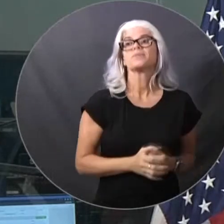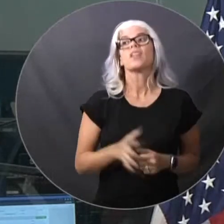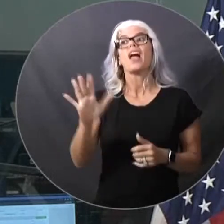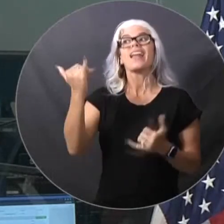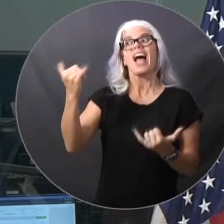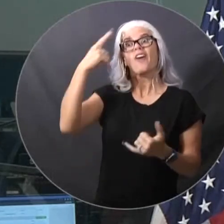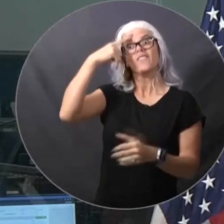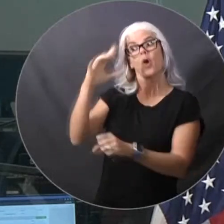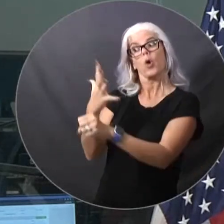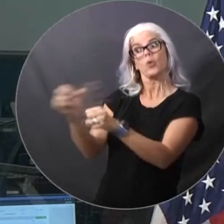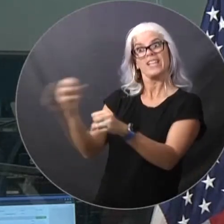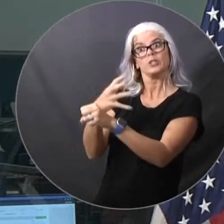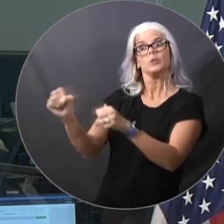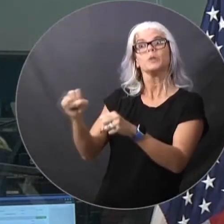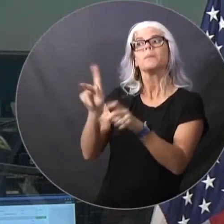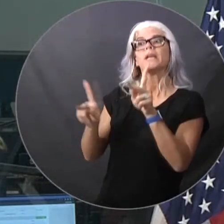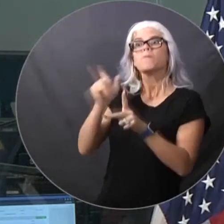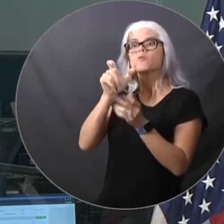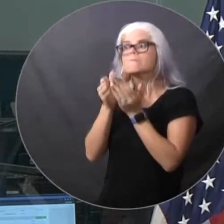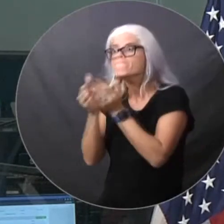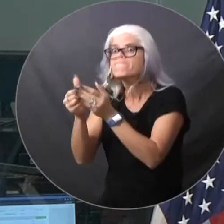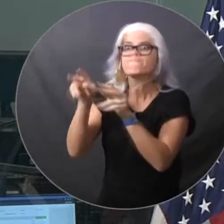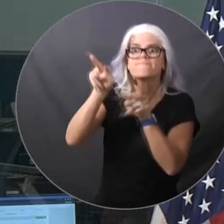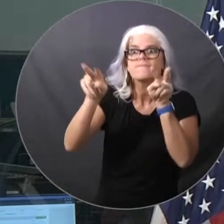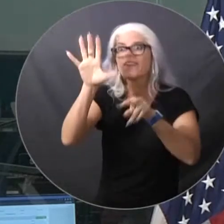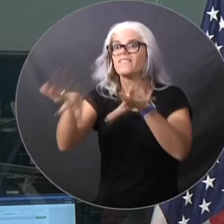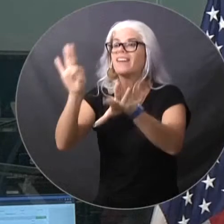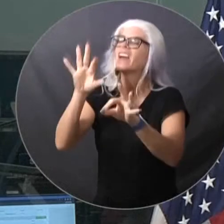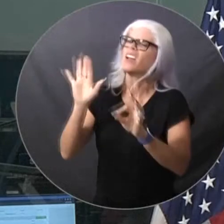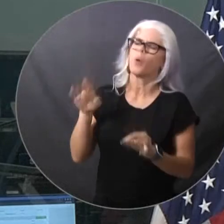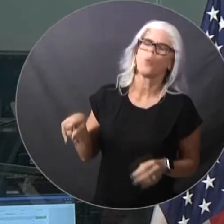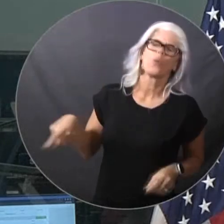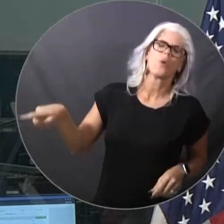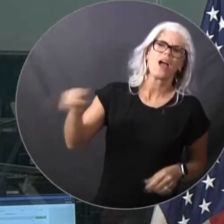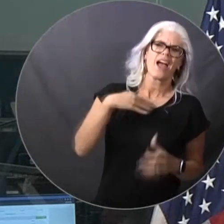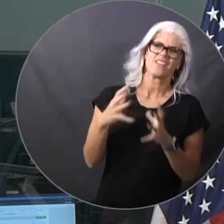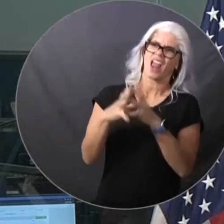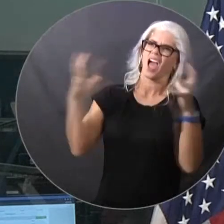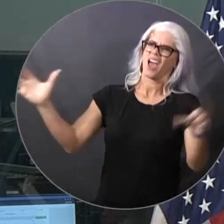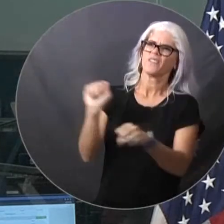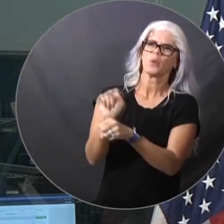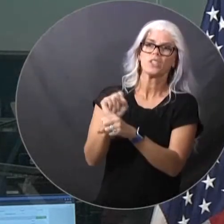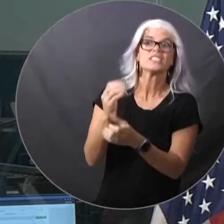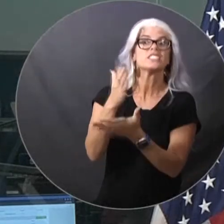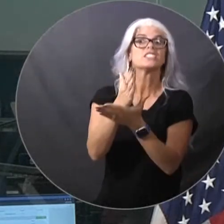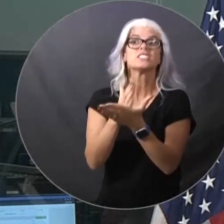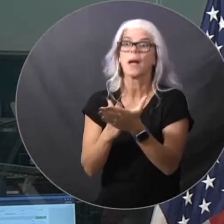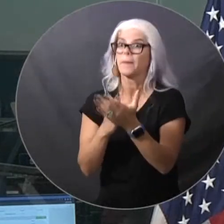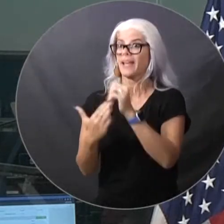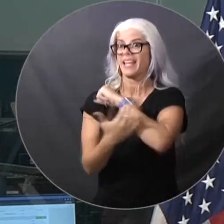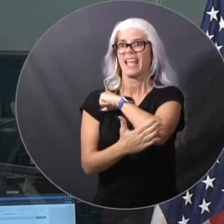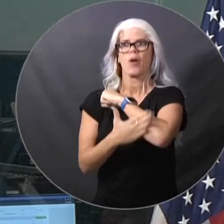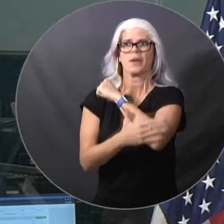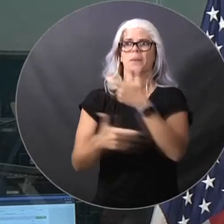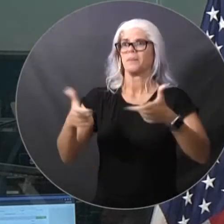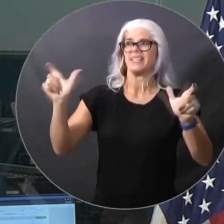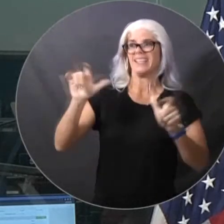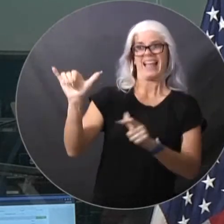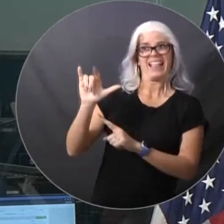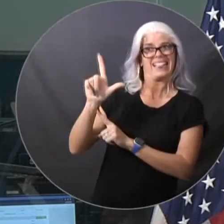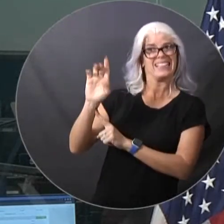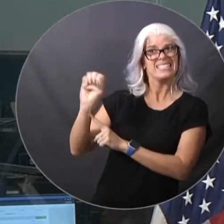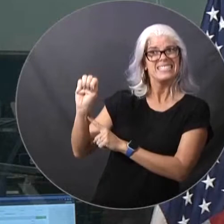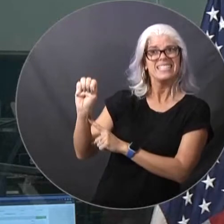obviously there's robust efforts in each of these counties. I mean, some of these are major counties in our state, like Lee County, Collier